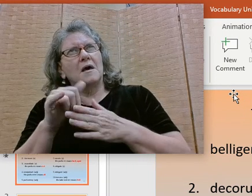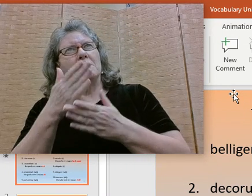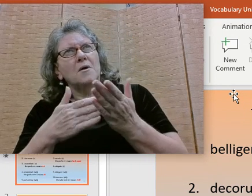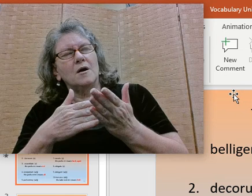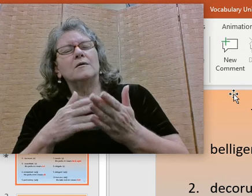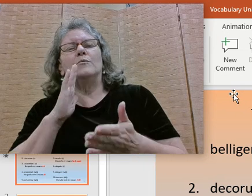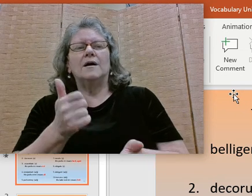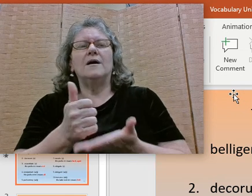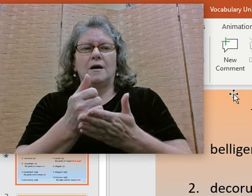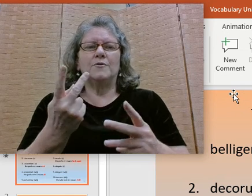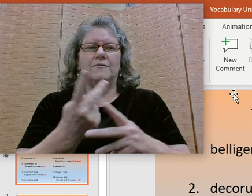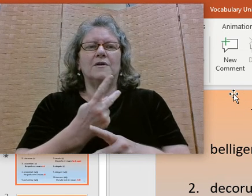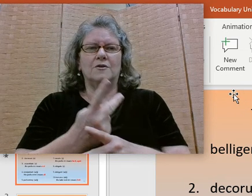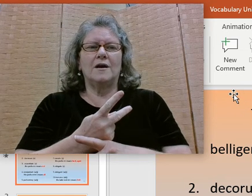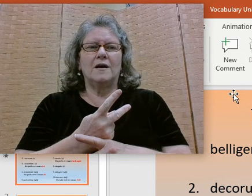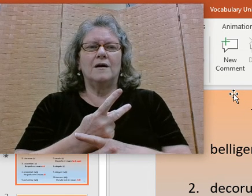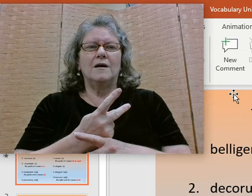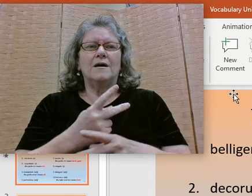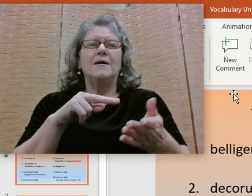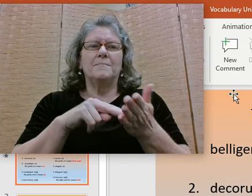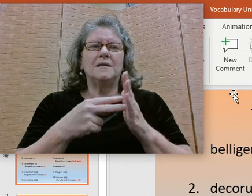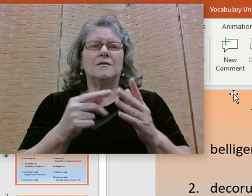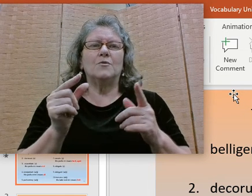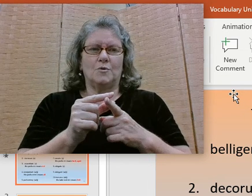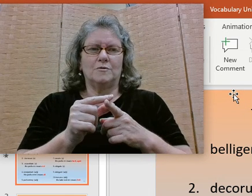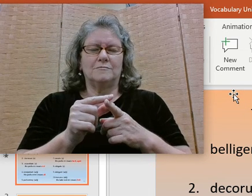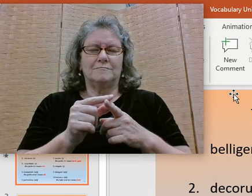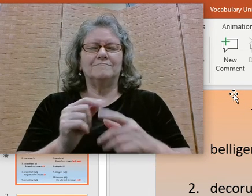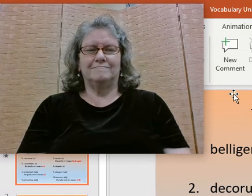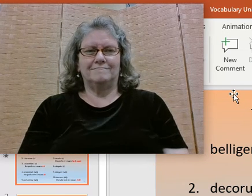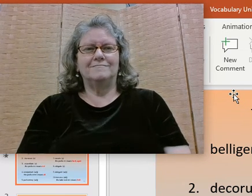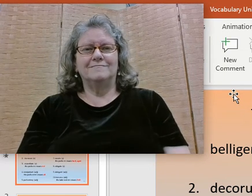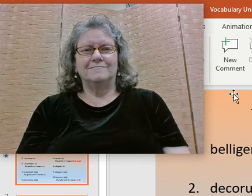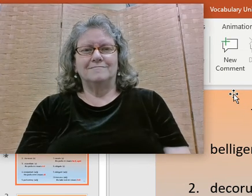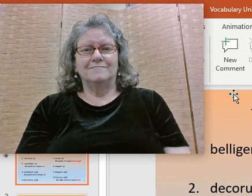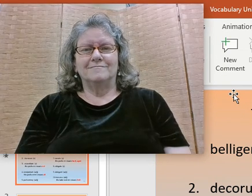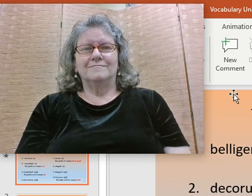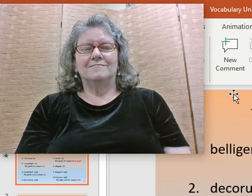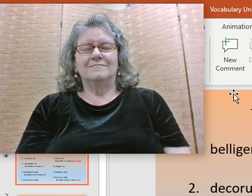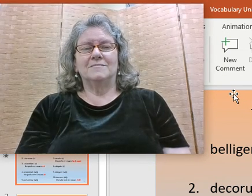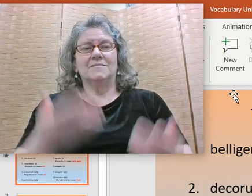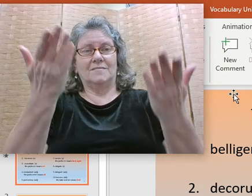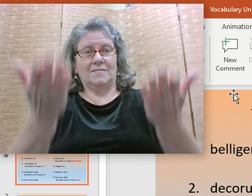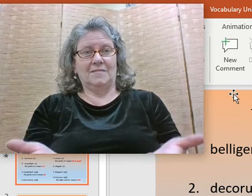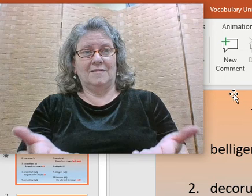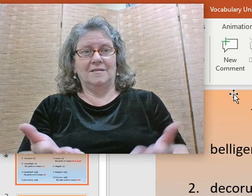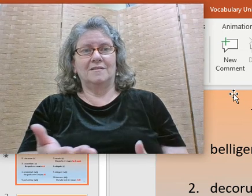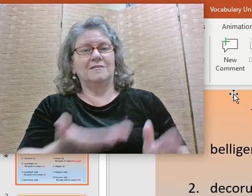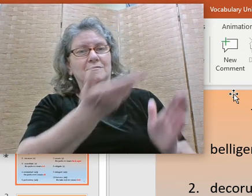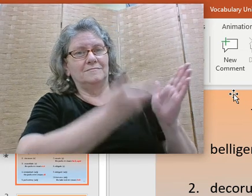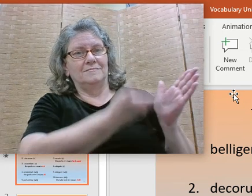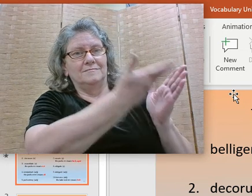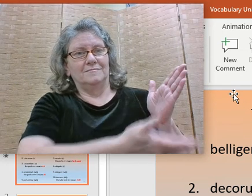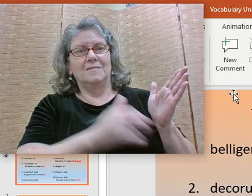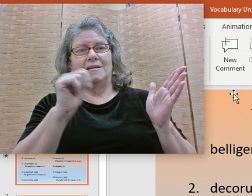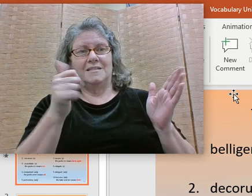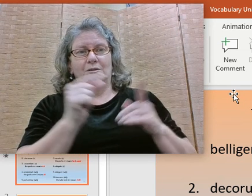is going to help you figure out the meanings of those words as a whole. All right, so these are our 10 words of focus for Unit